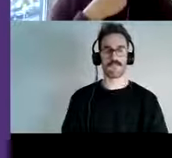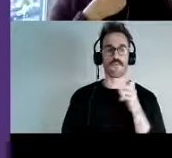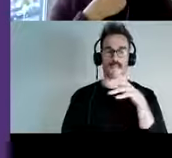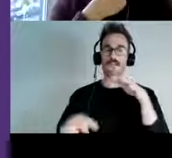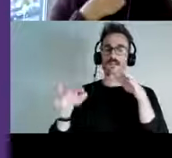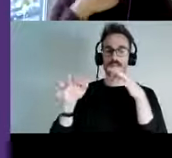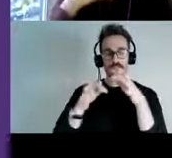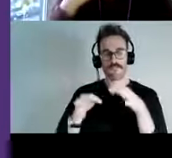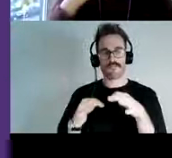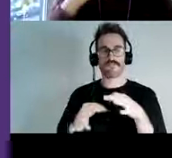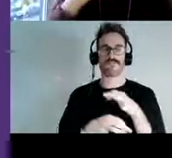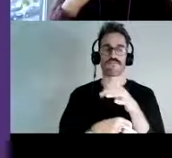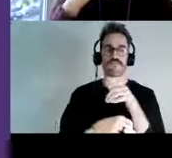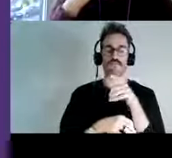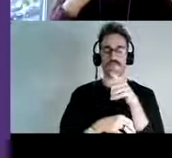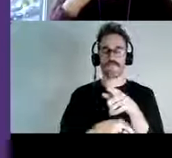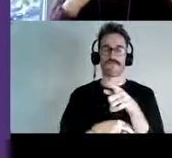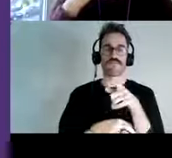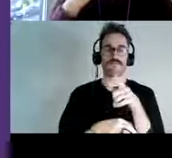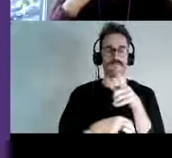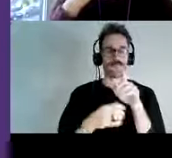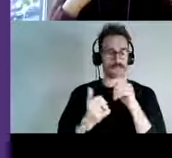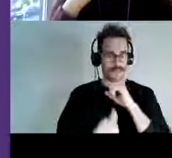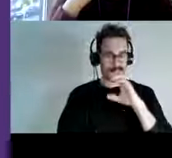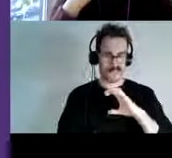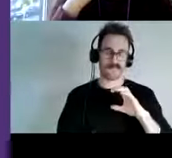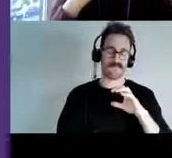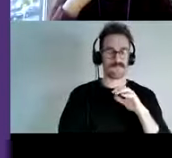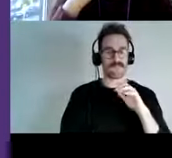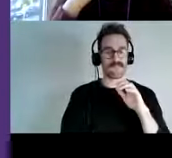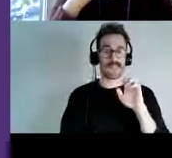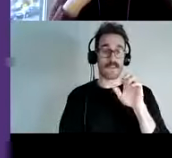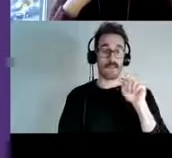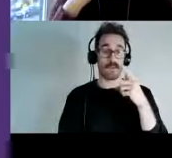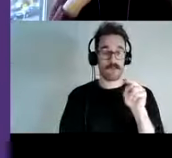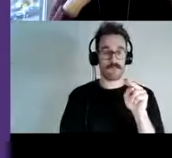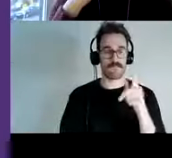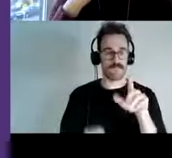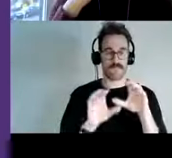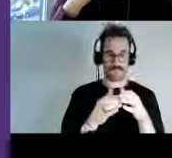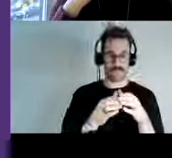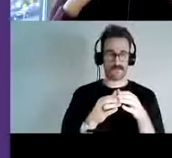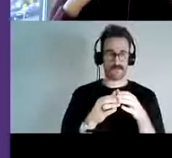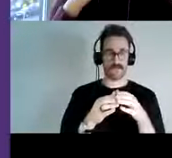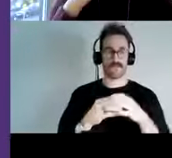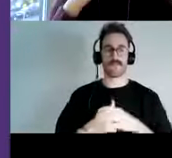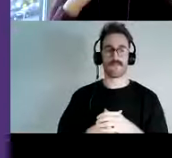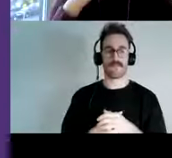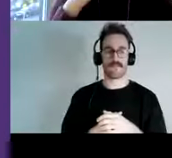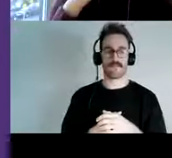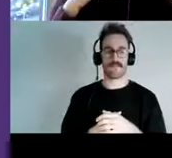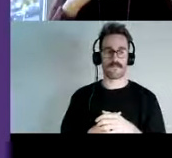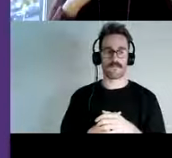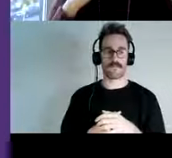terms of the Canadian Network and Ontario Elder Abuse Prevention group. And then I'm going to turn it